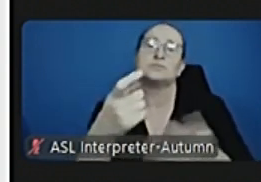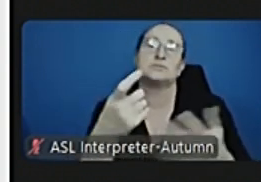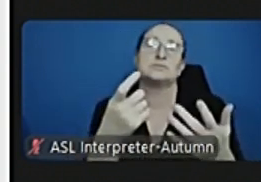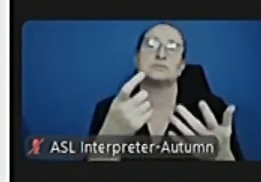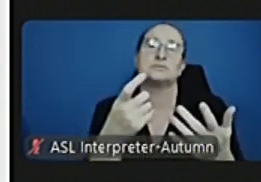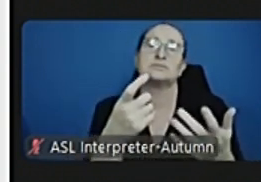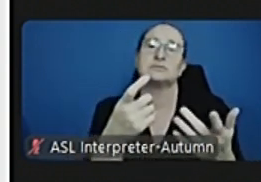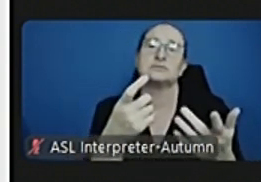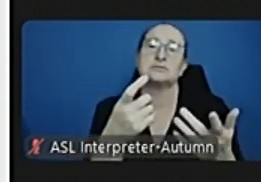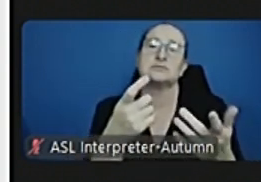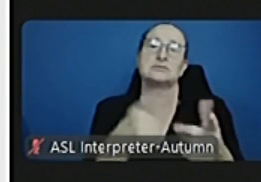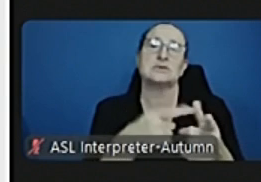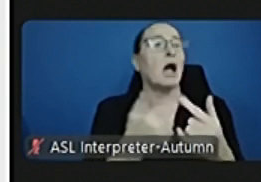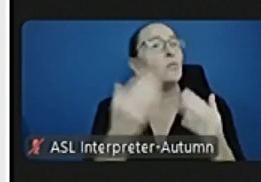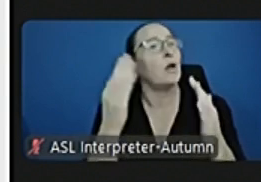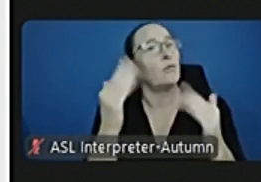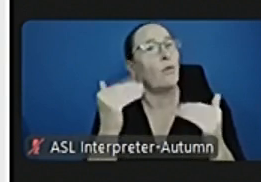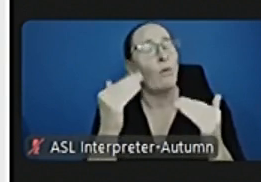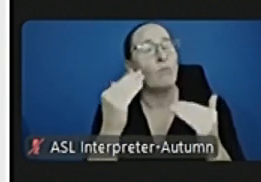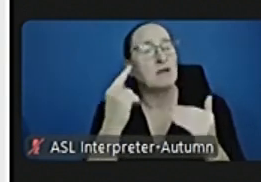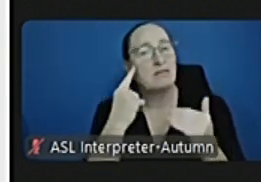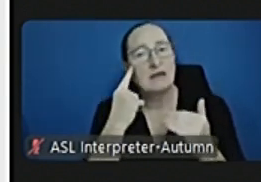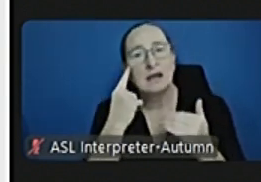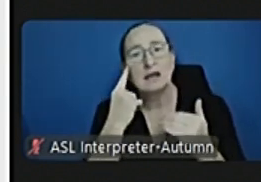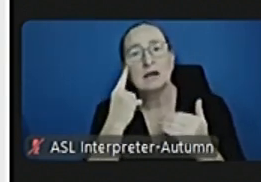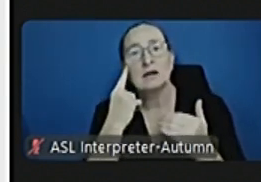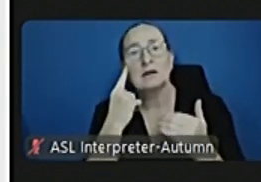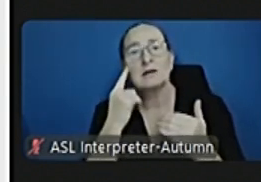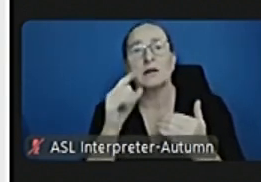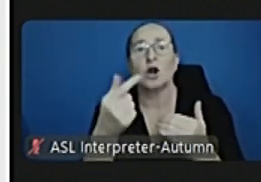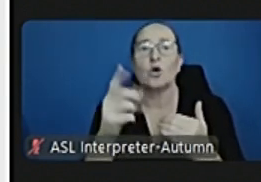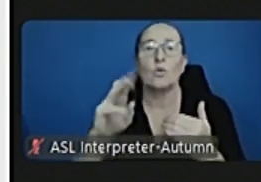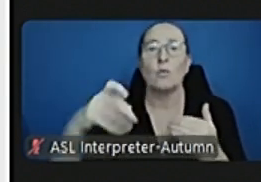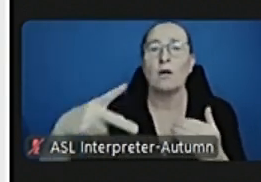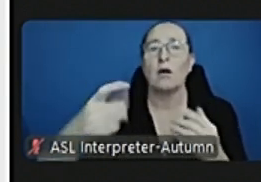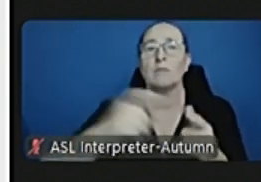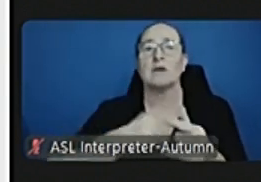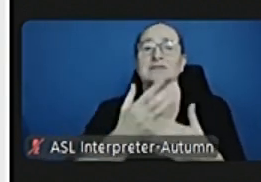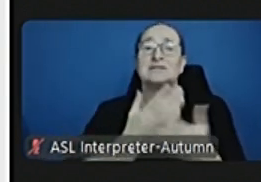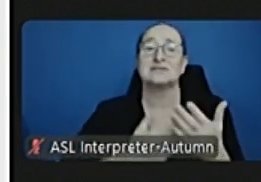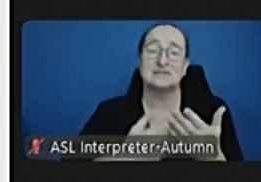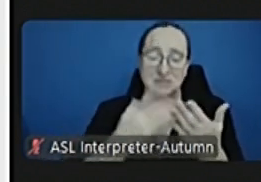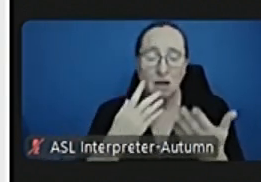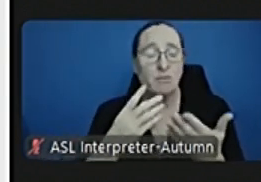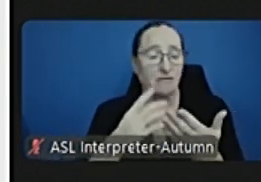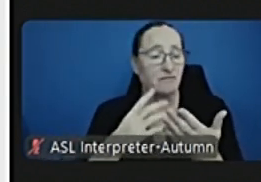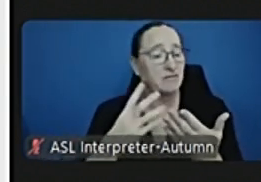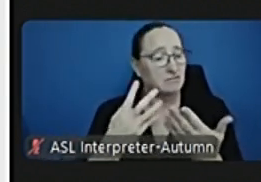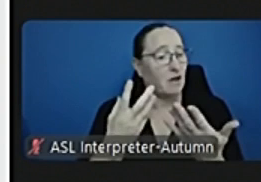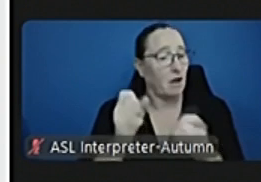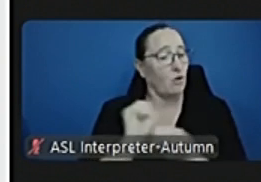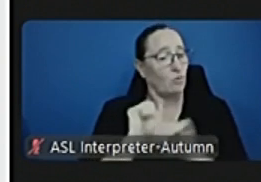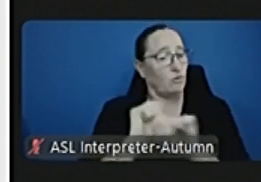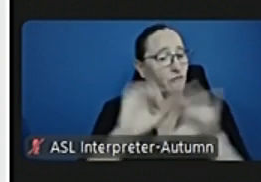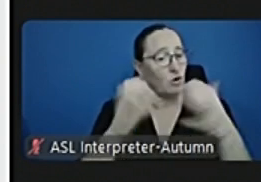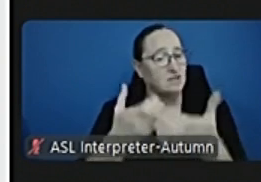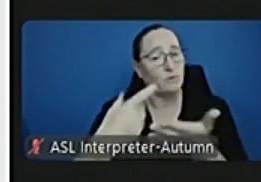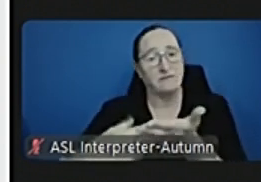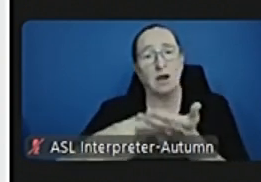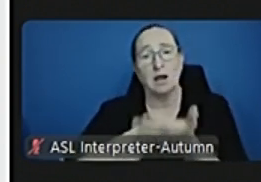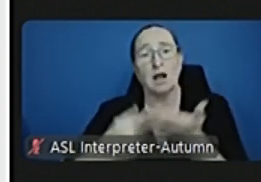way, and I would hope to think that some of the GWEP with the Geriatric Workforce Enhancement Program that we've covered throughout the